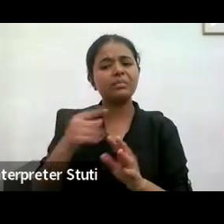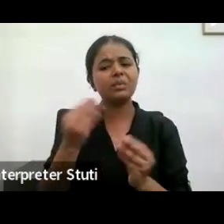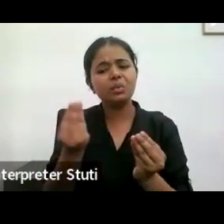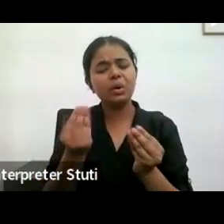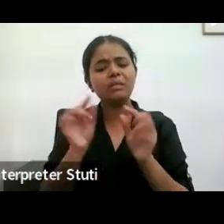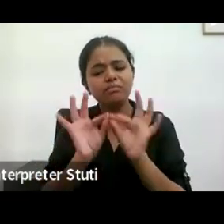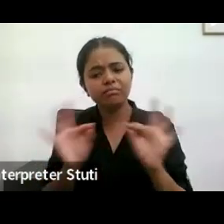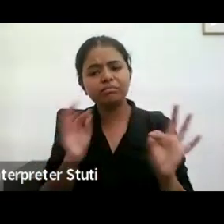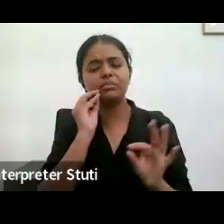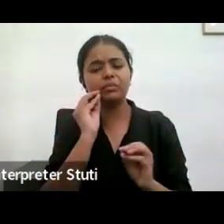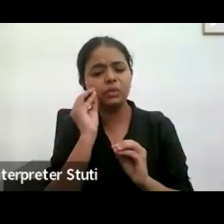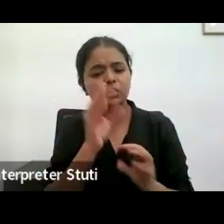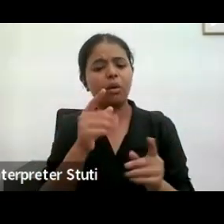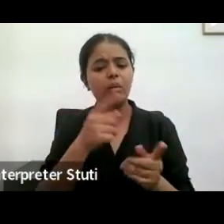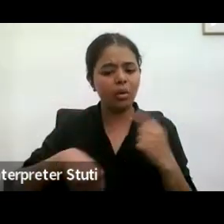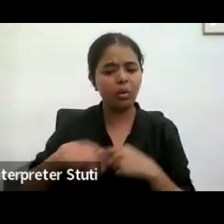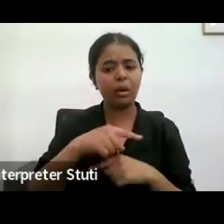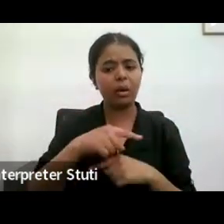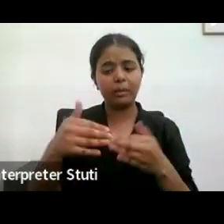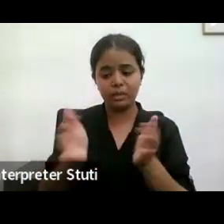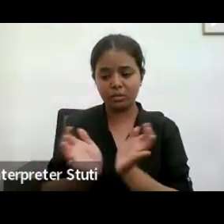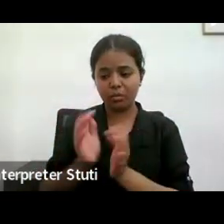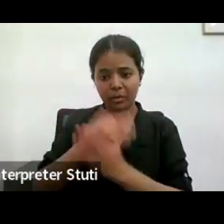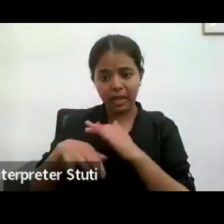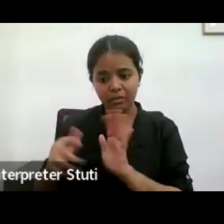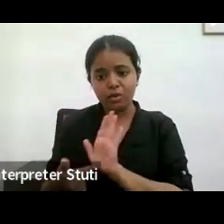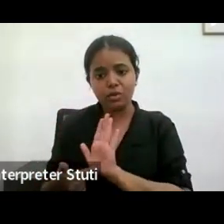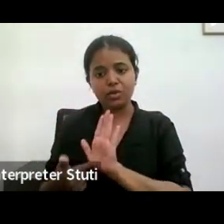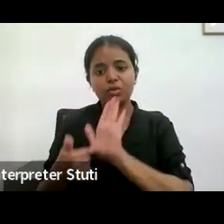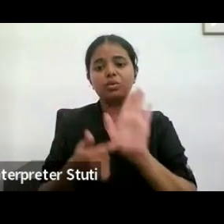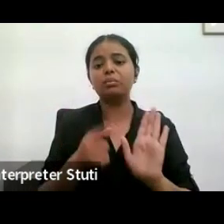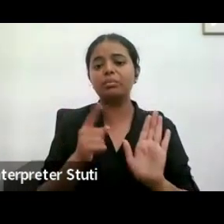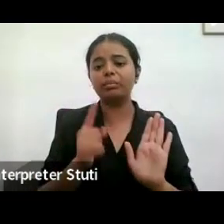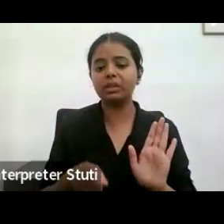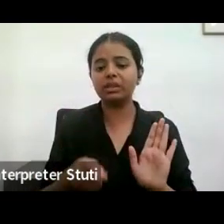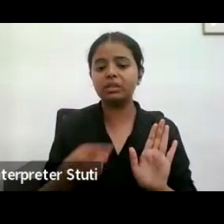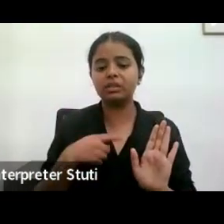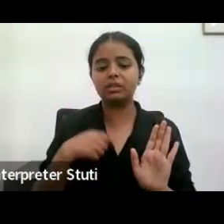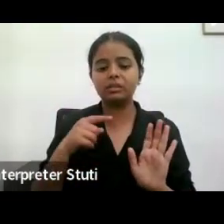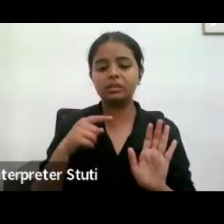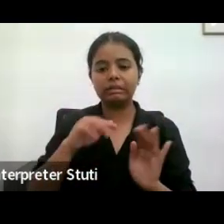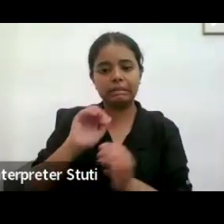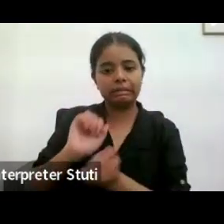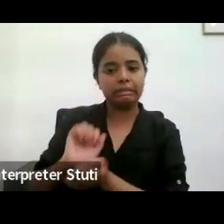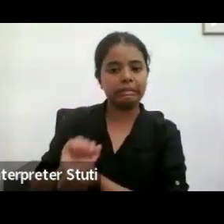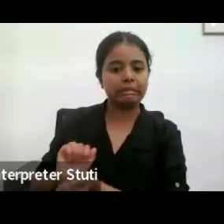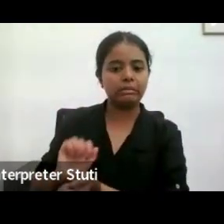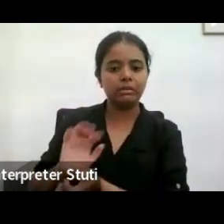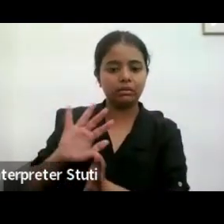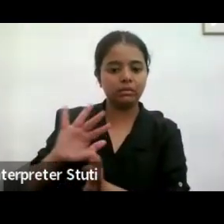resource intensive, but it's critically important that we make sure children are